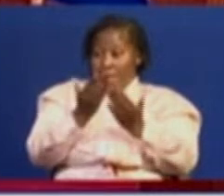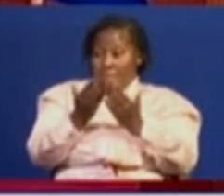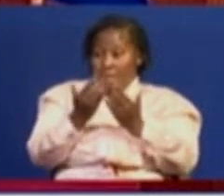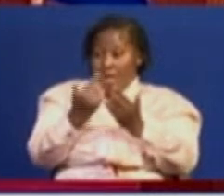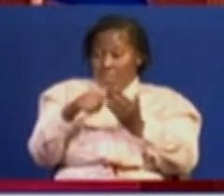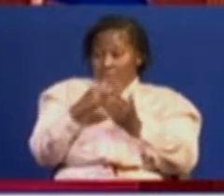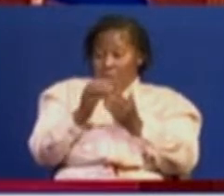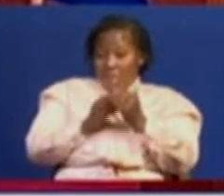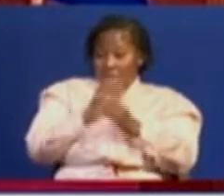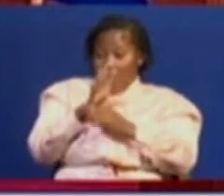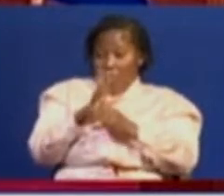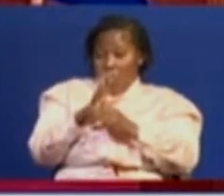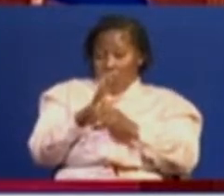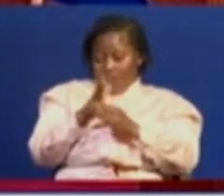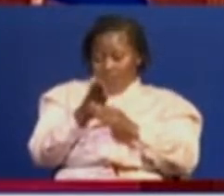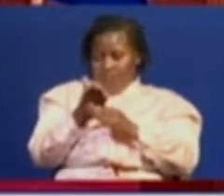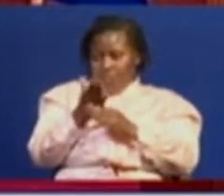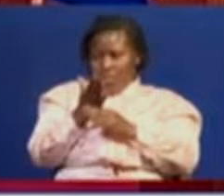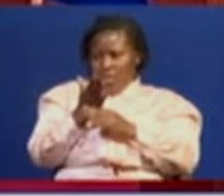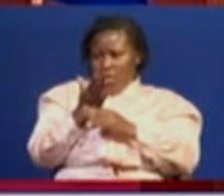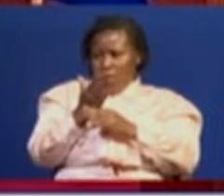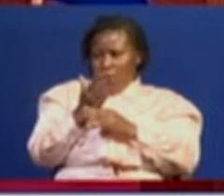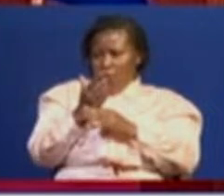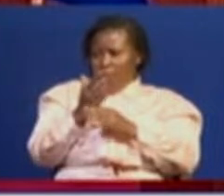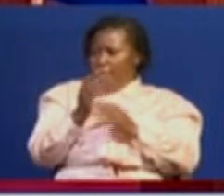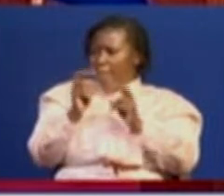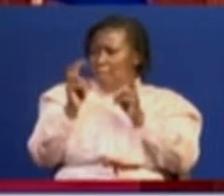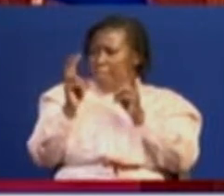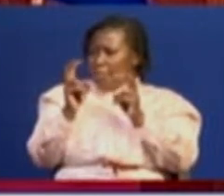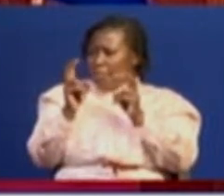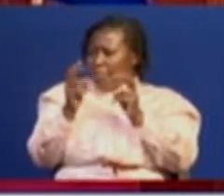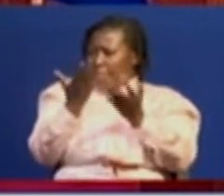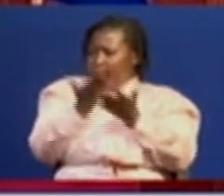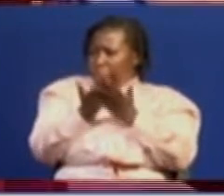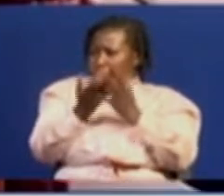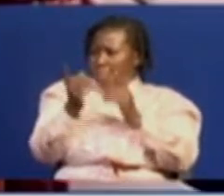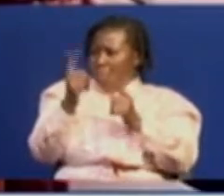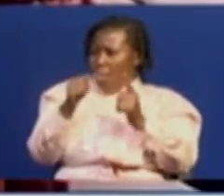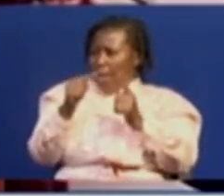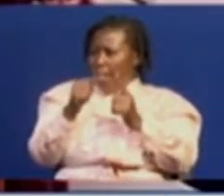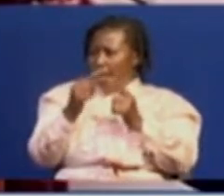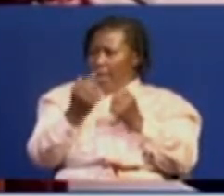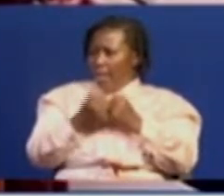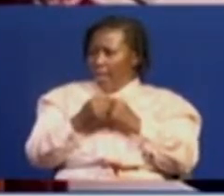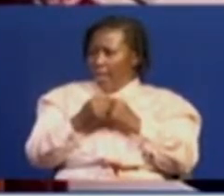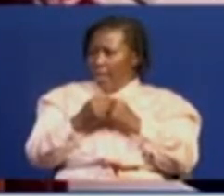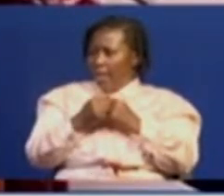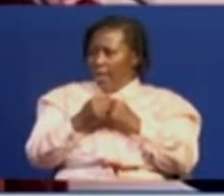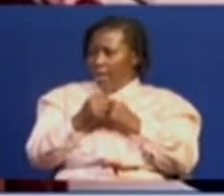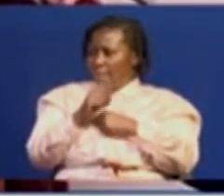And perhaps before we play the video, when was the motion moved?